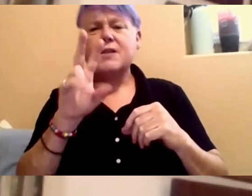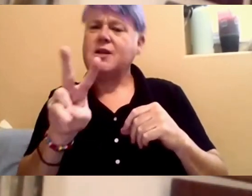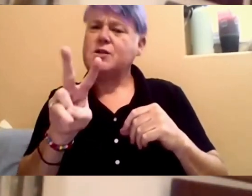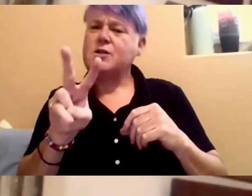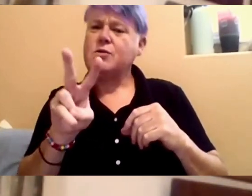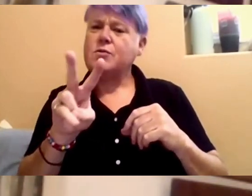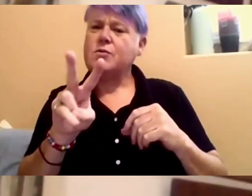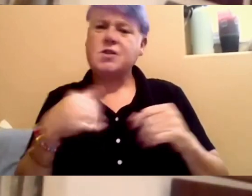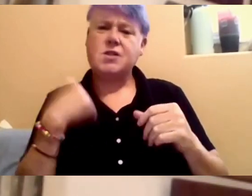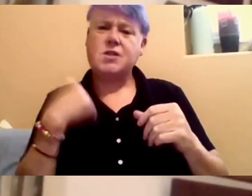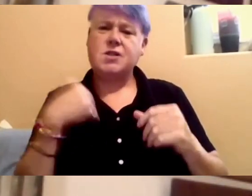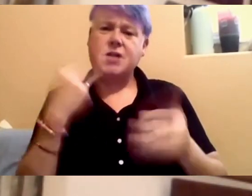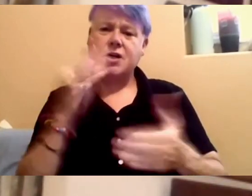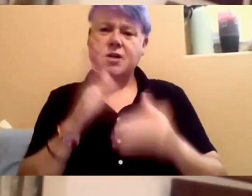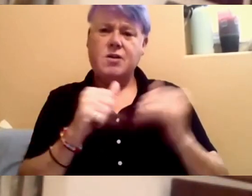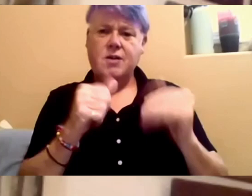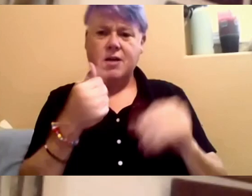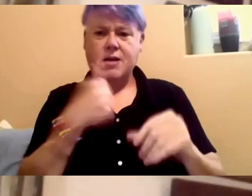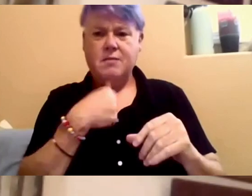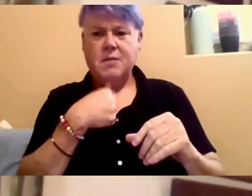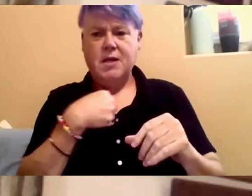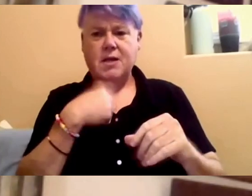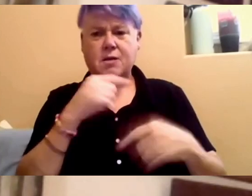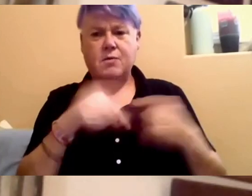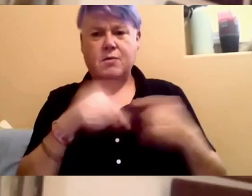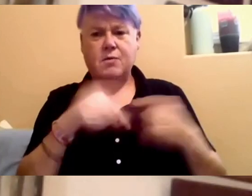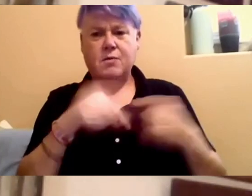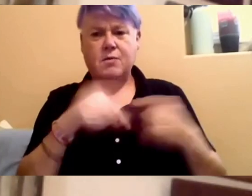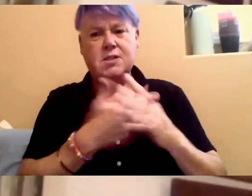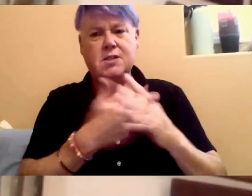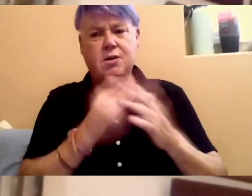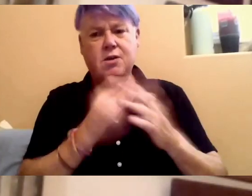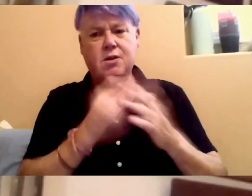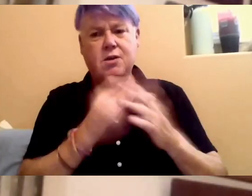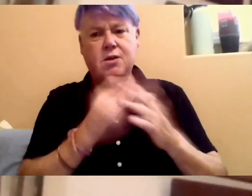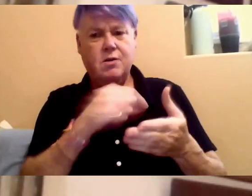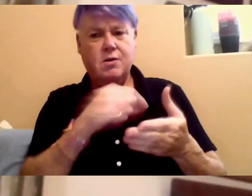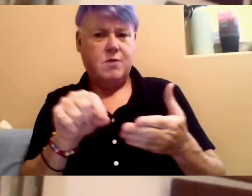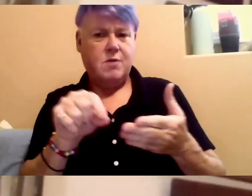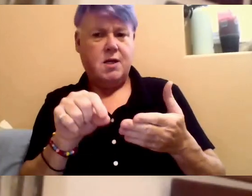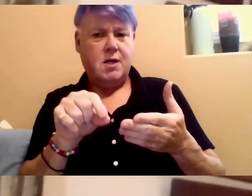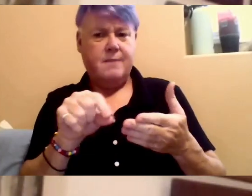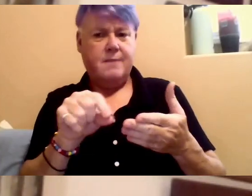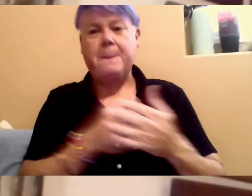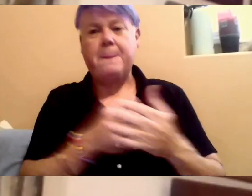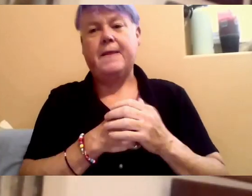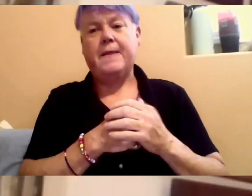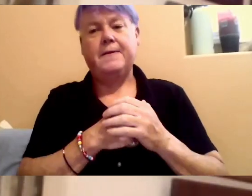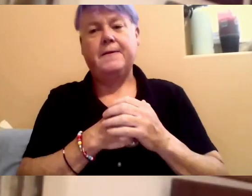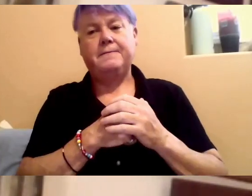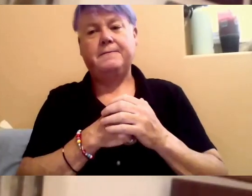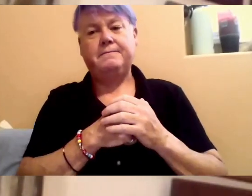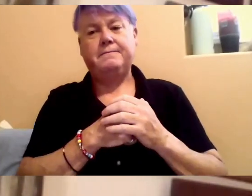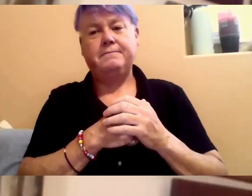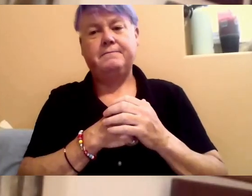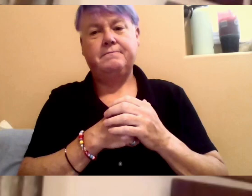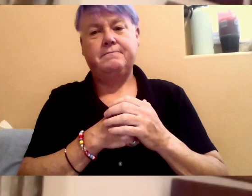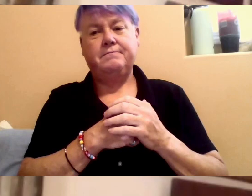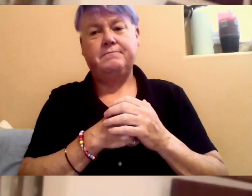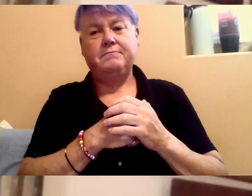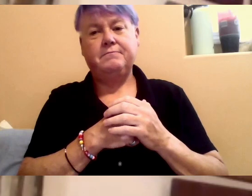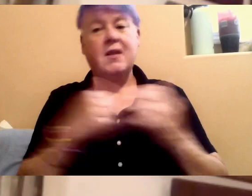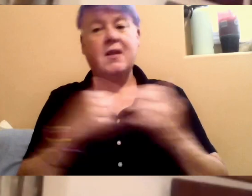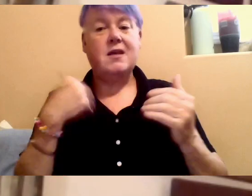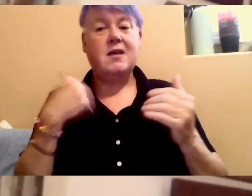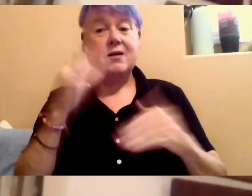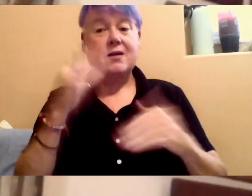younger than I was when I started writing. No, older than I was when I started writing the book, and significantly younger than I am